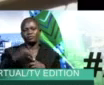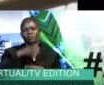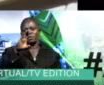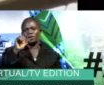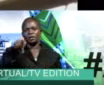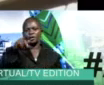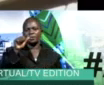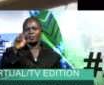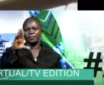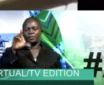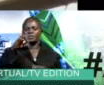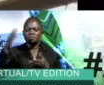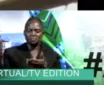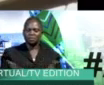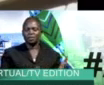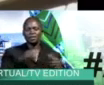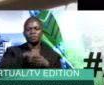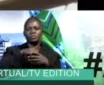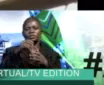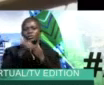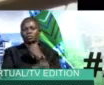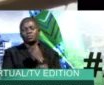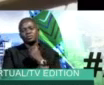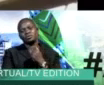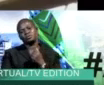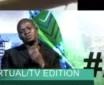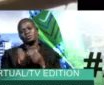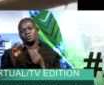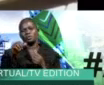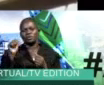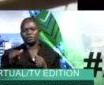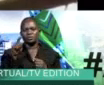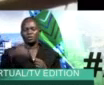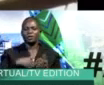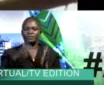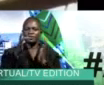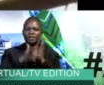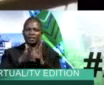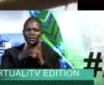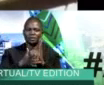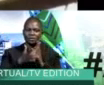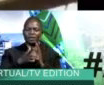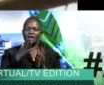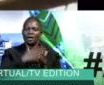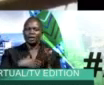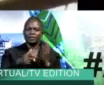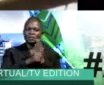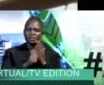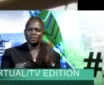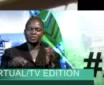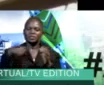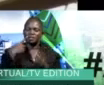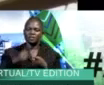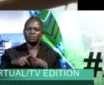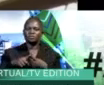is imported into the country. So yes, you have the technologies or the skill set